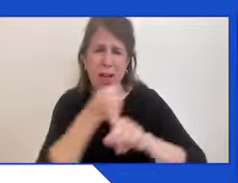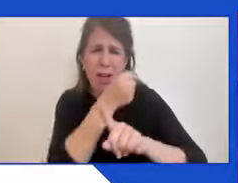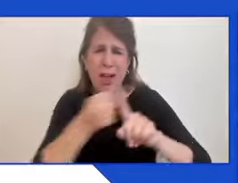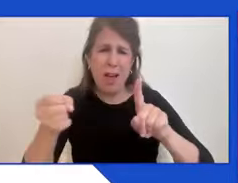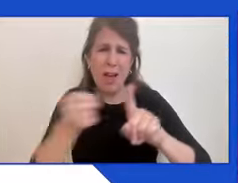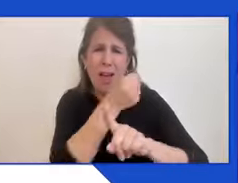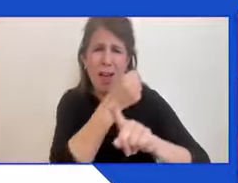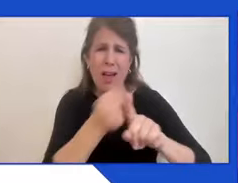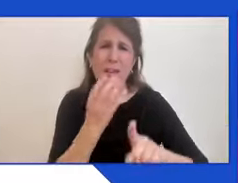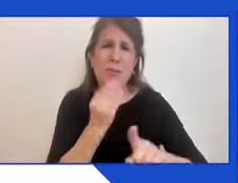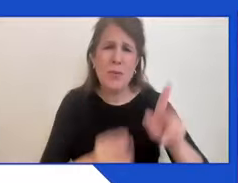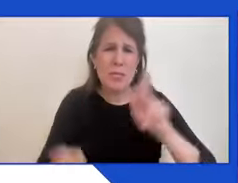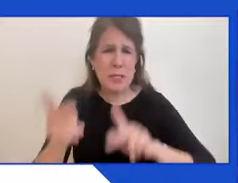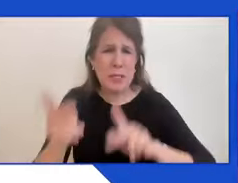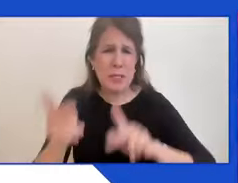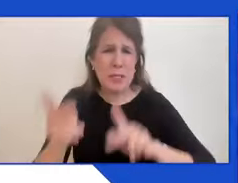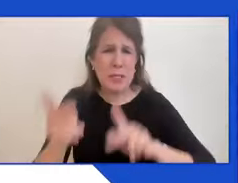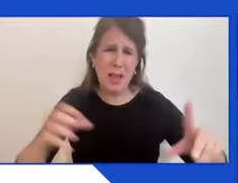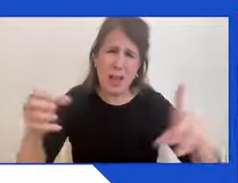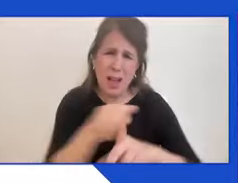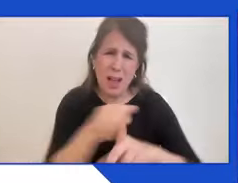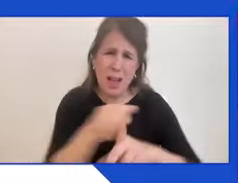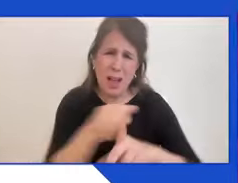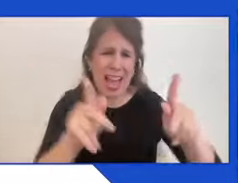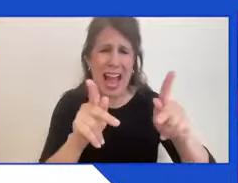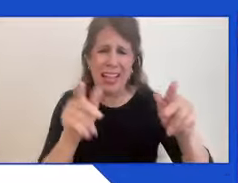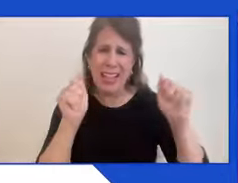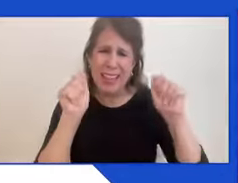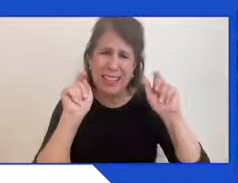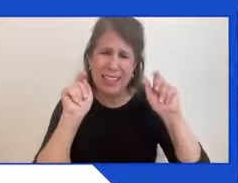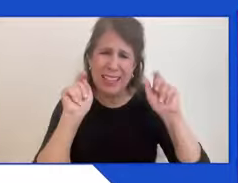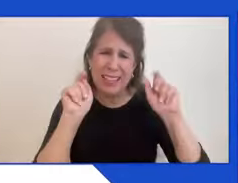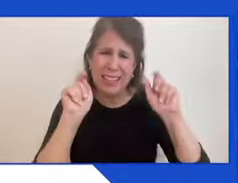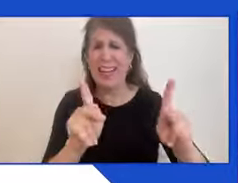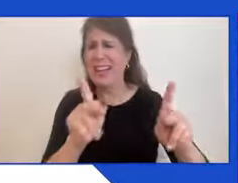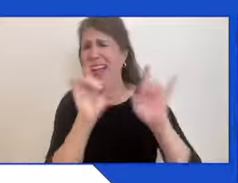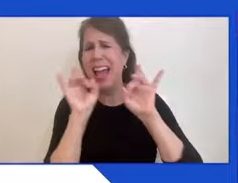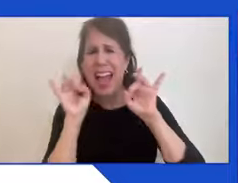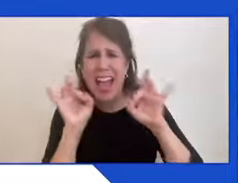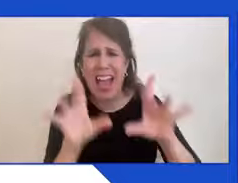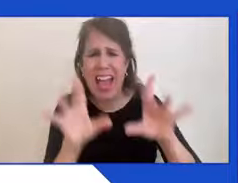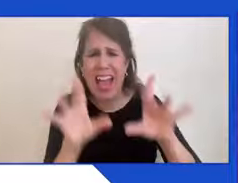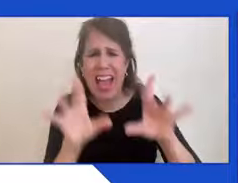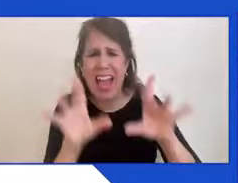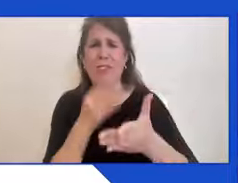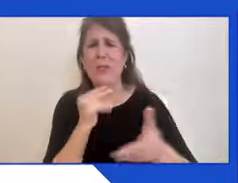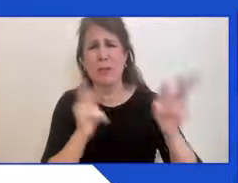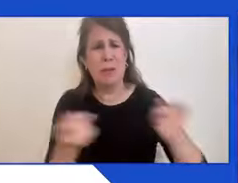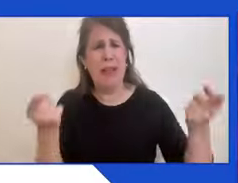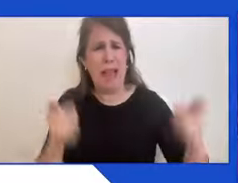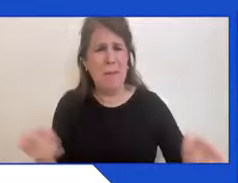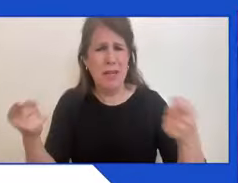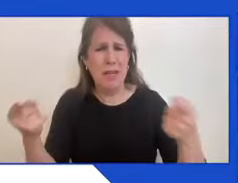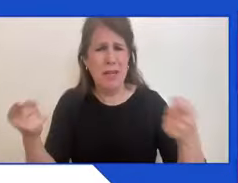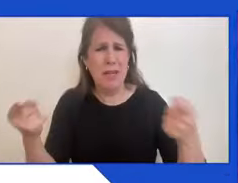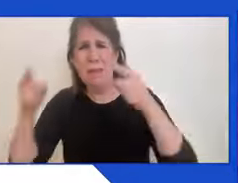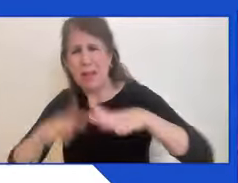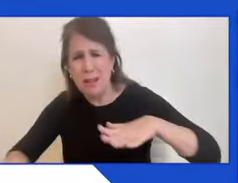people, horrific acts of hatred against Jewish people. The FBI says it's